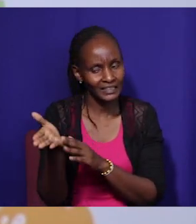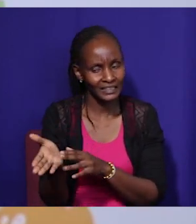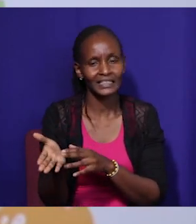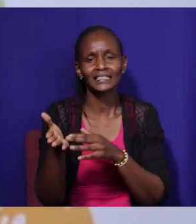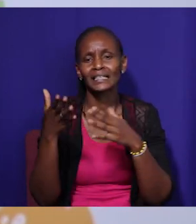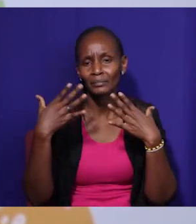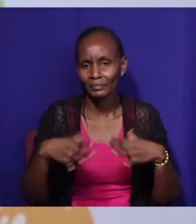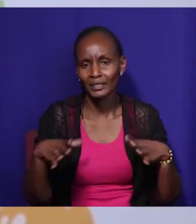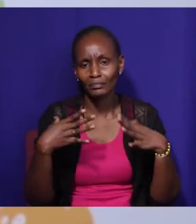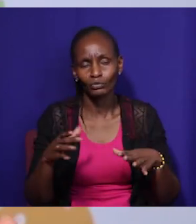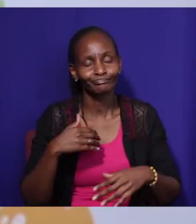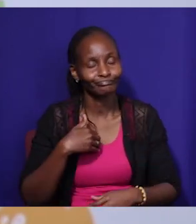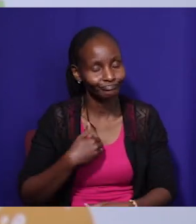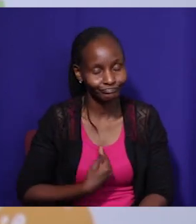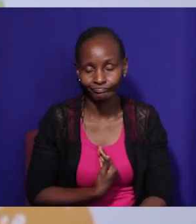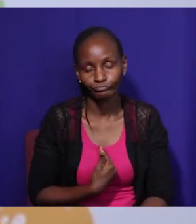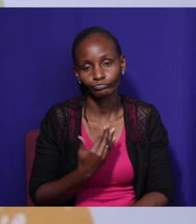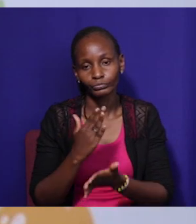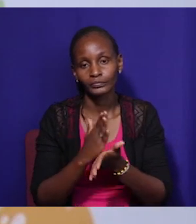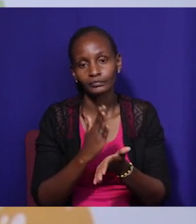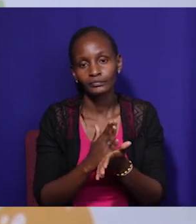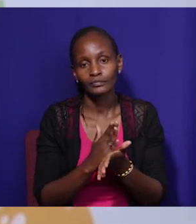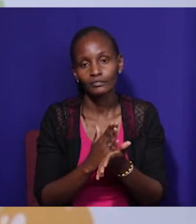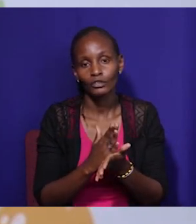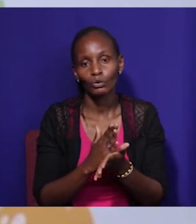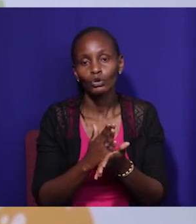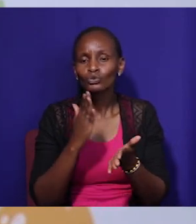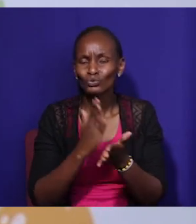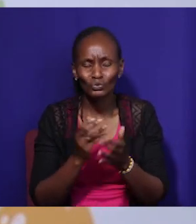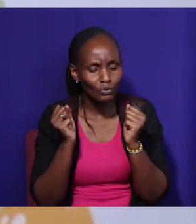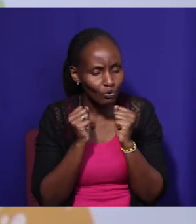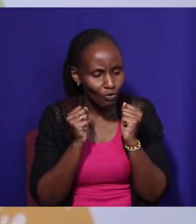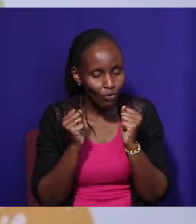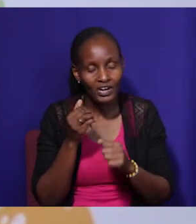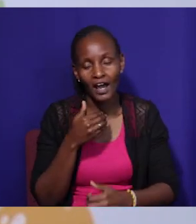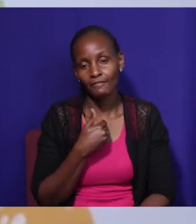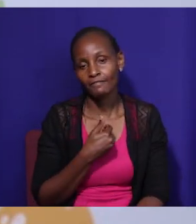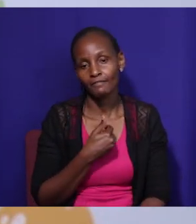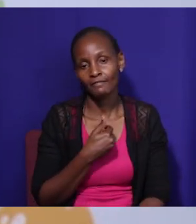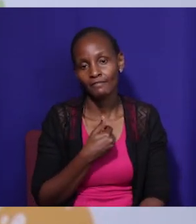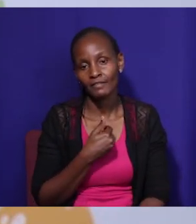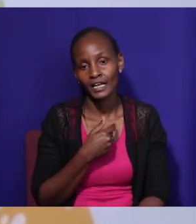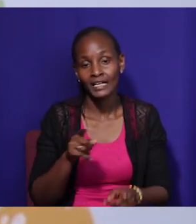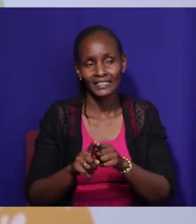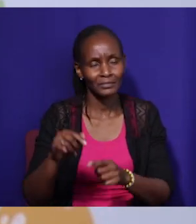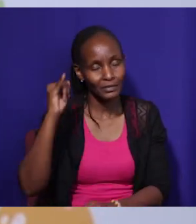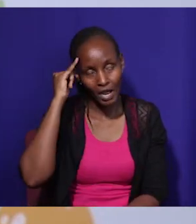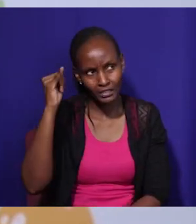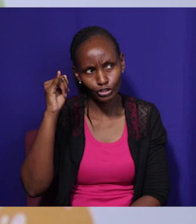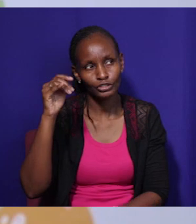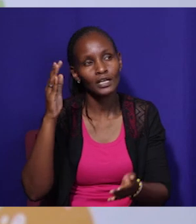must have been tired, definitely cold, and I imagine they were